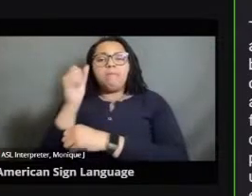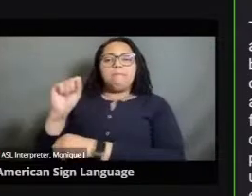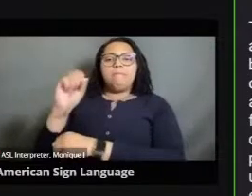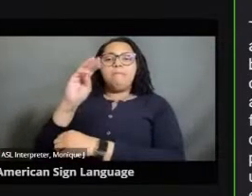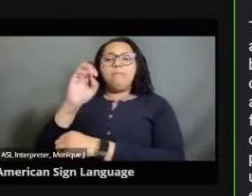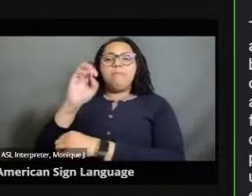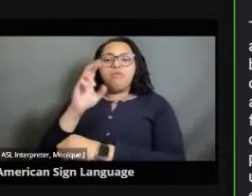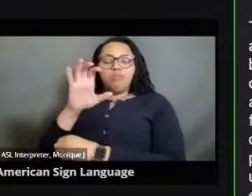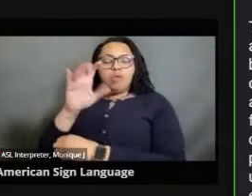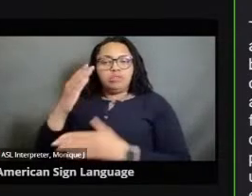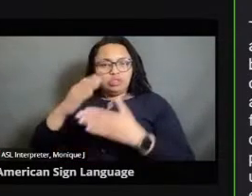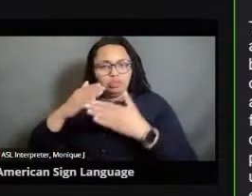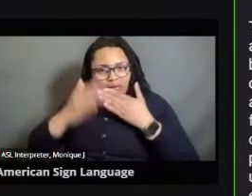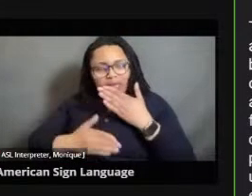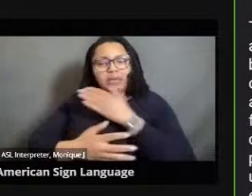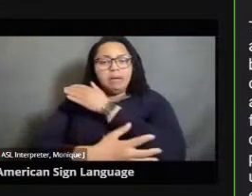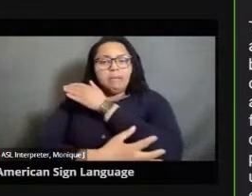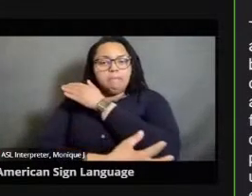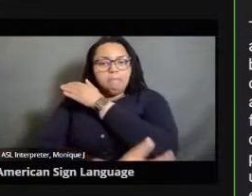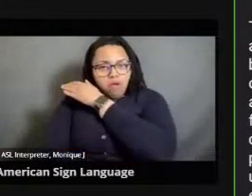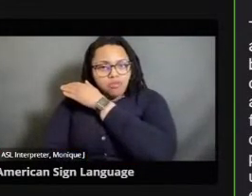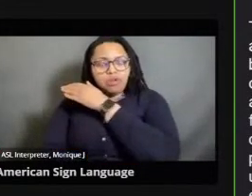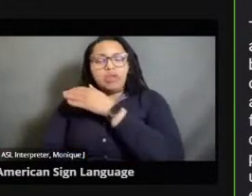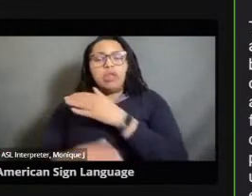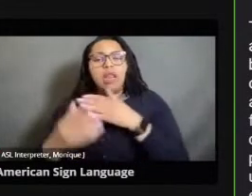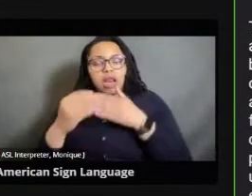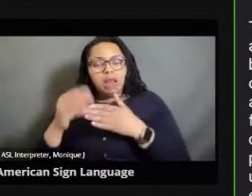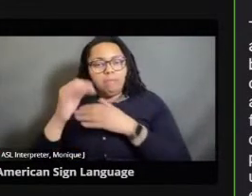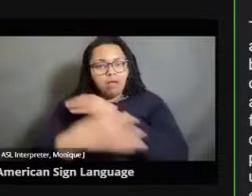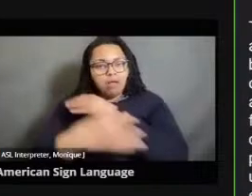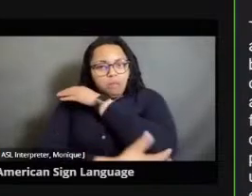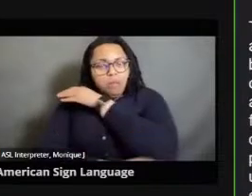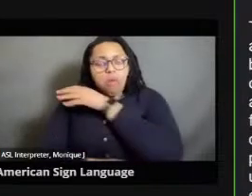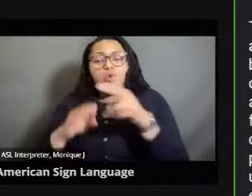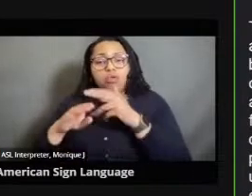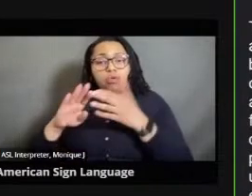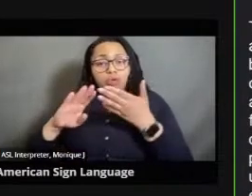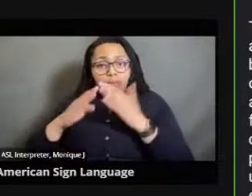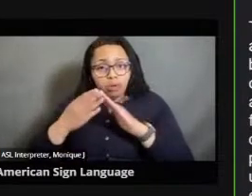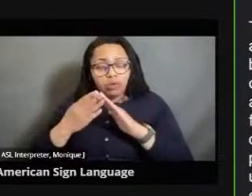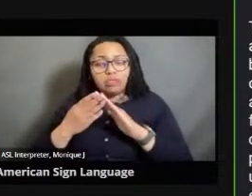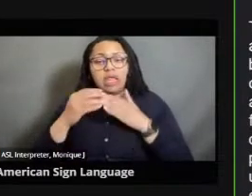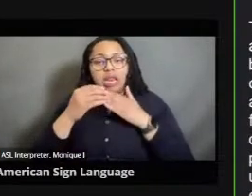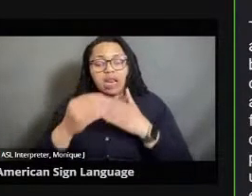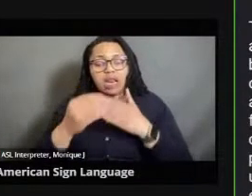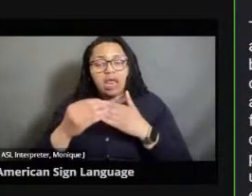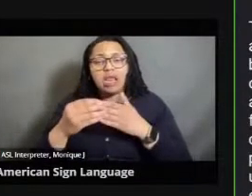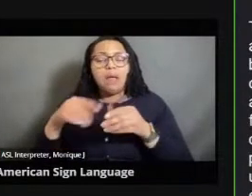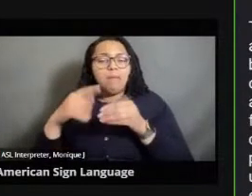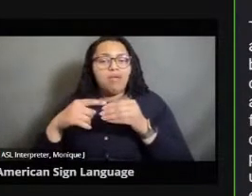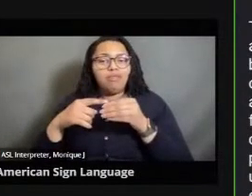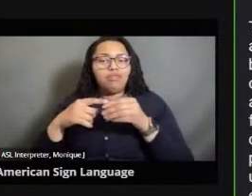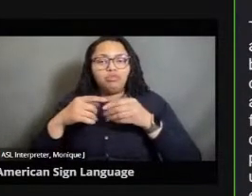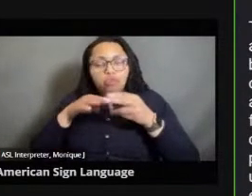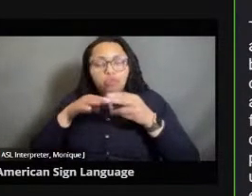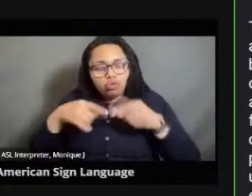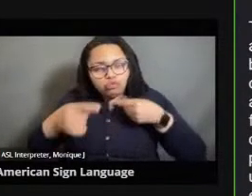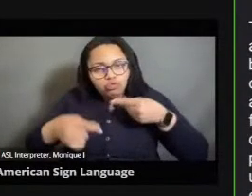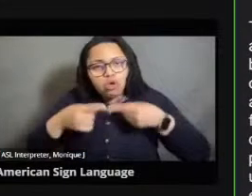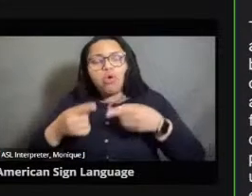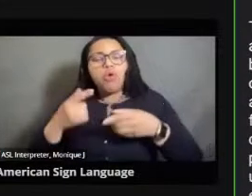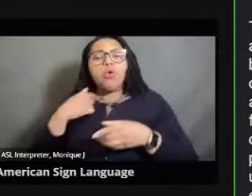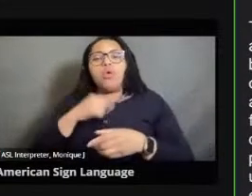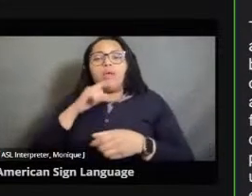poor. In this community and through our commitment to this struggle, we also seek to rediscover and share a vision